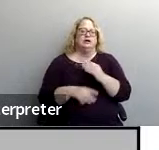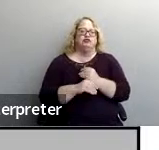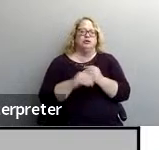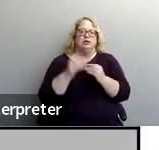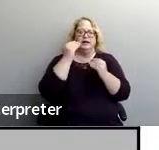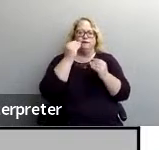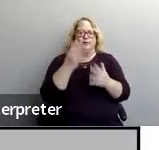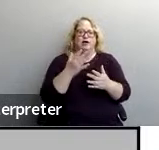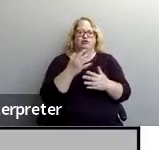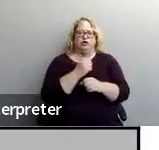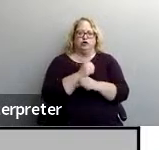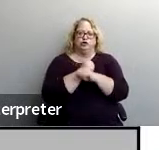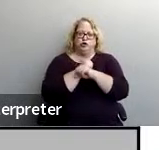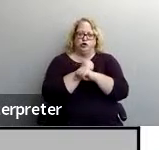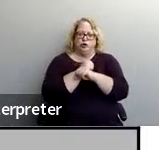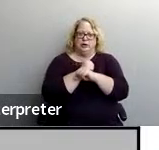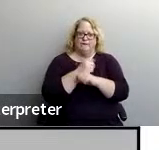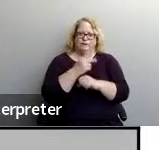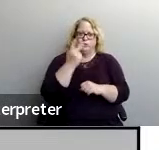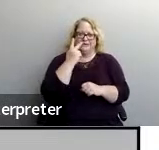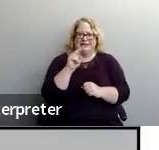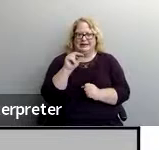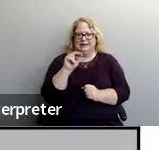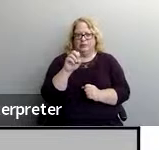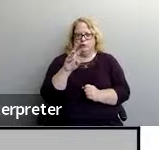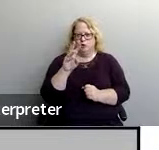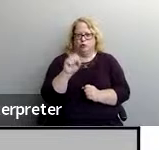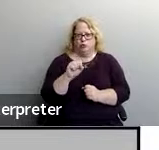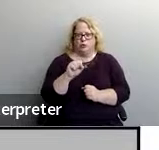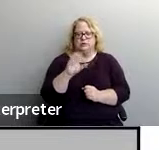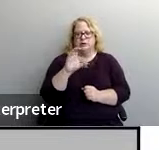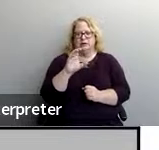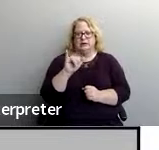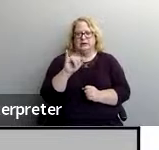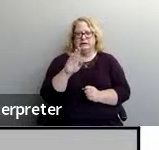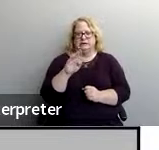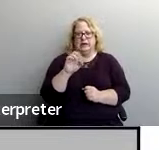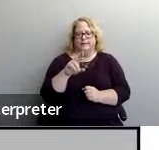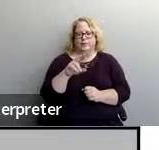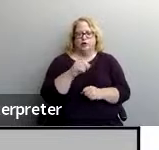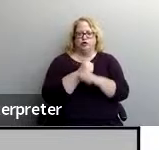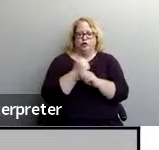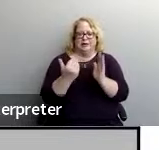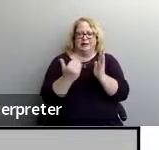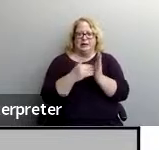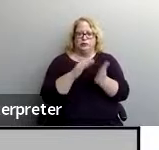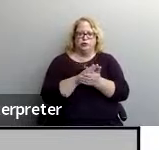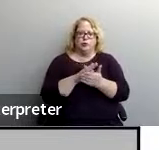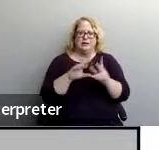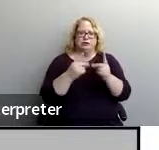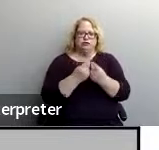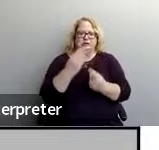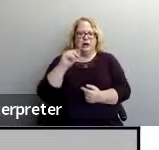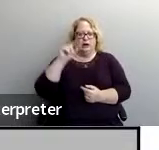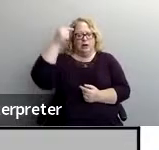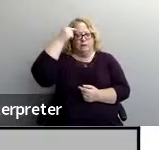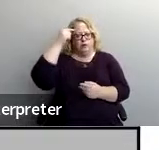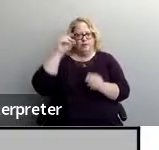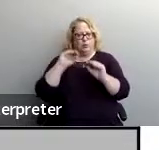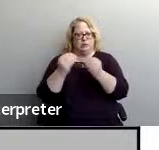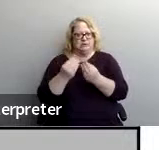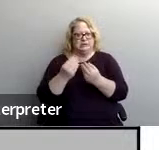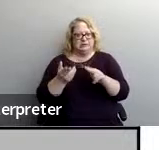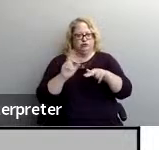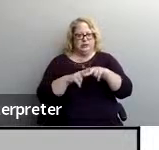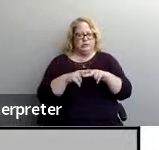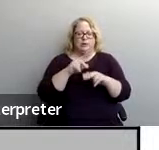additional information security. As you have seen in the news, the cybersecurity against school districts and governmental organizations has